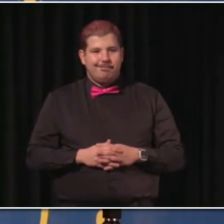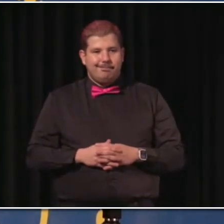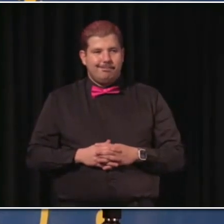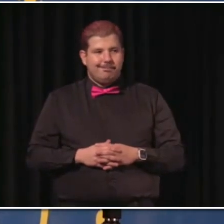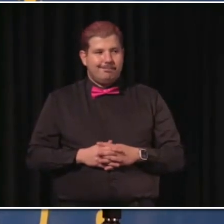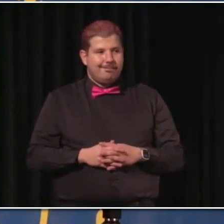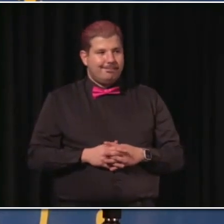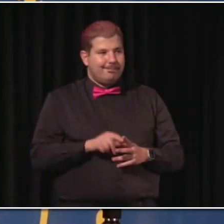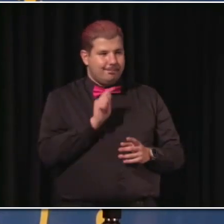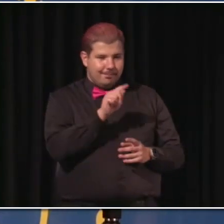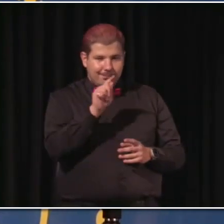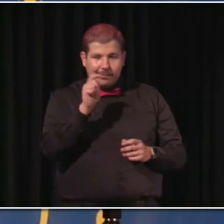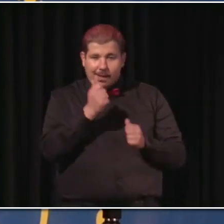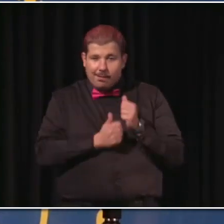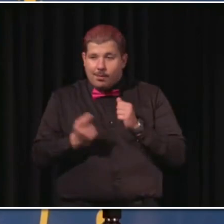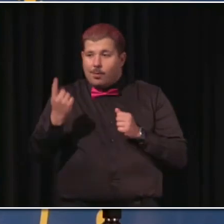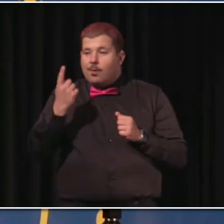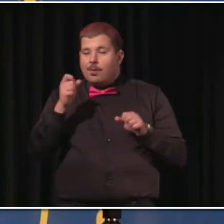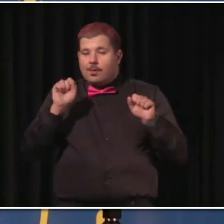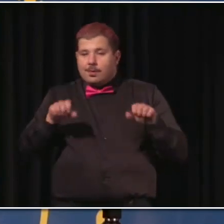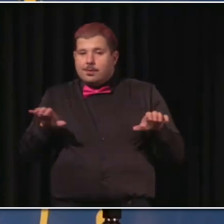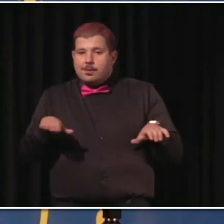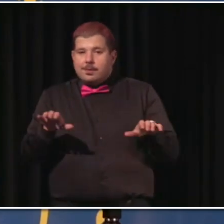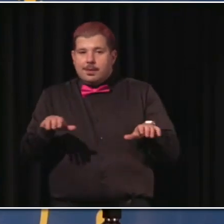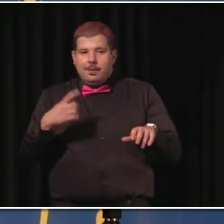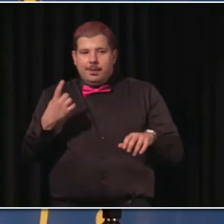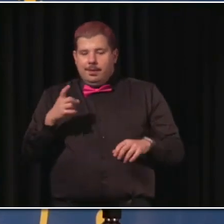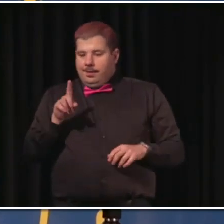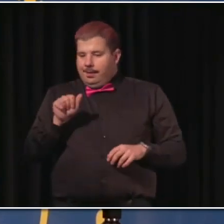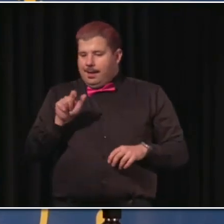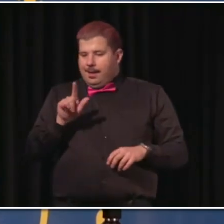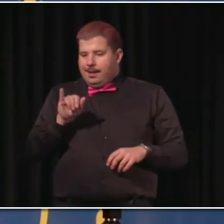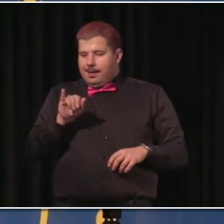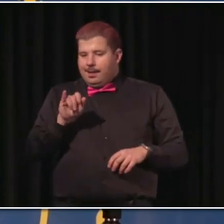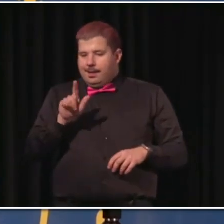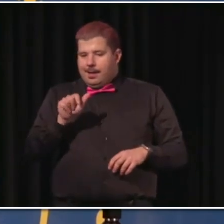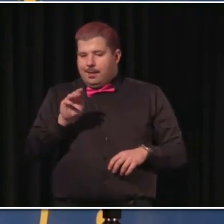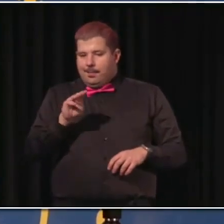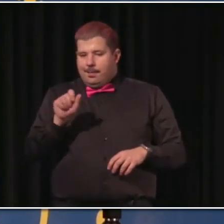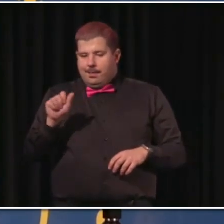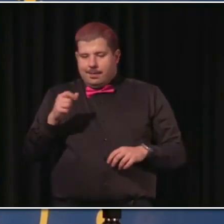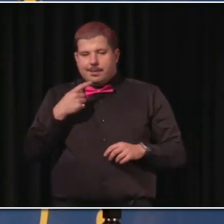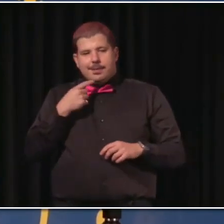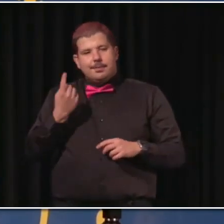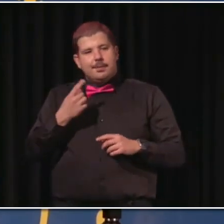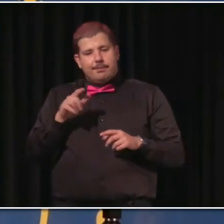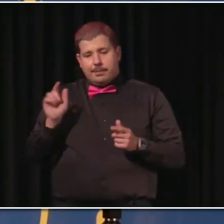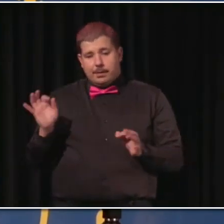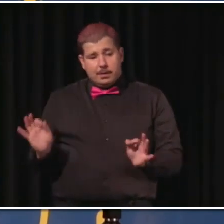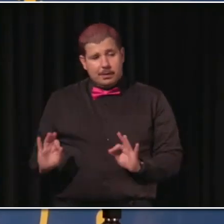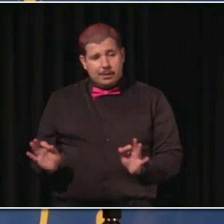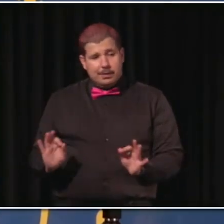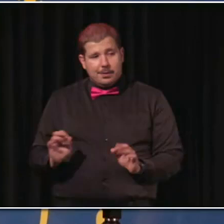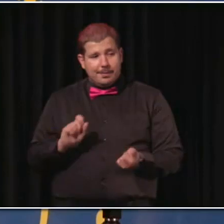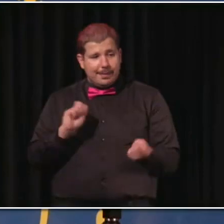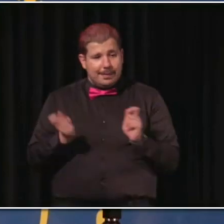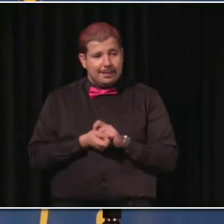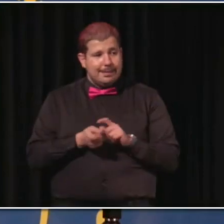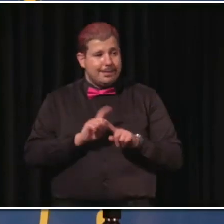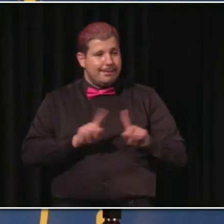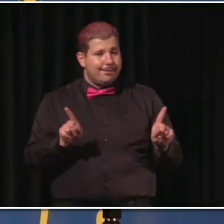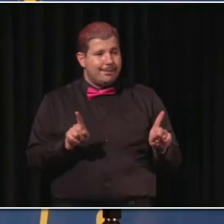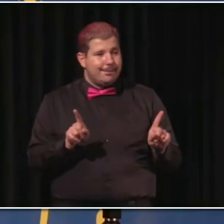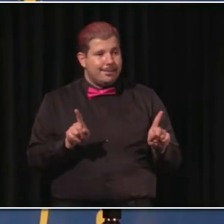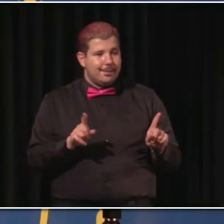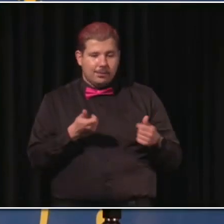Everyone can do something. As the Dalai Lama said, if you think you're too small to make a difference, try sleeping